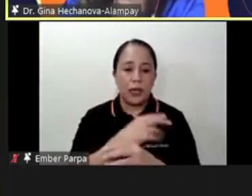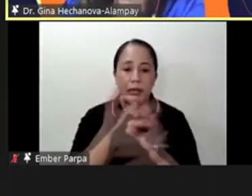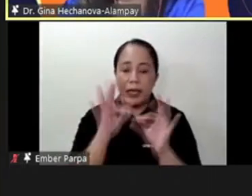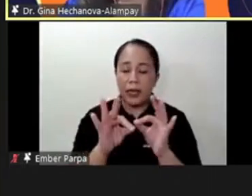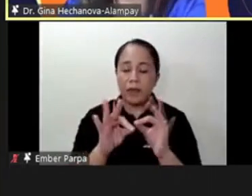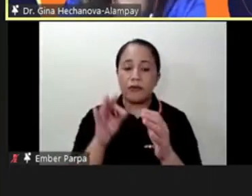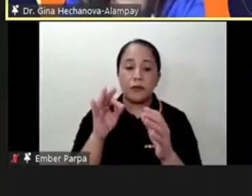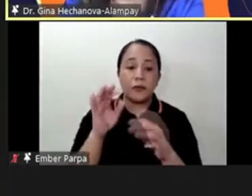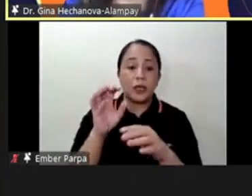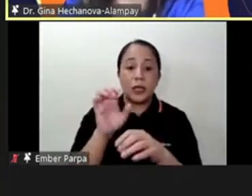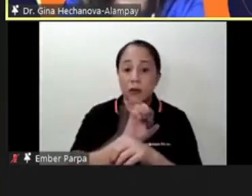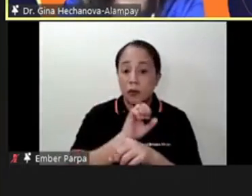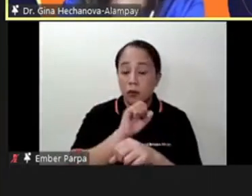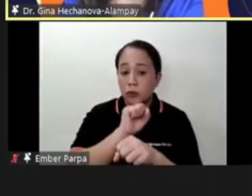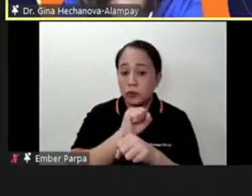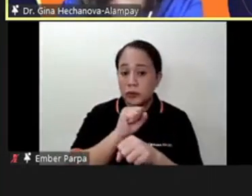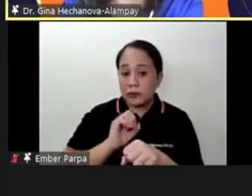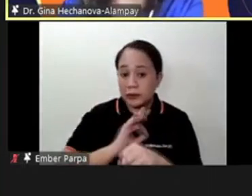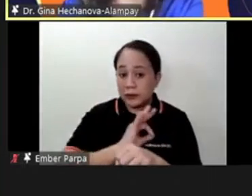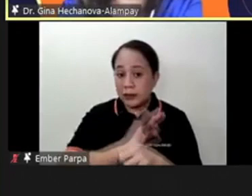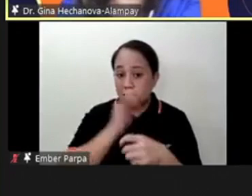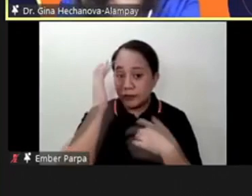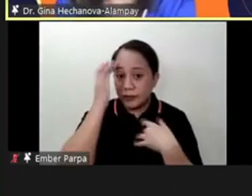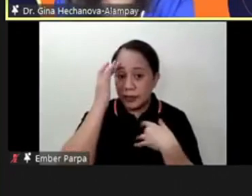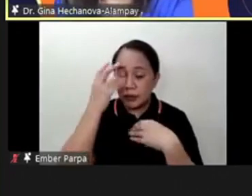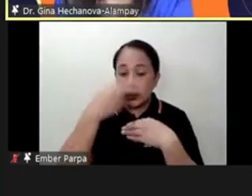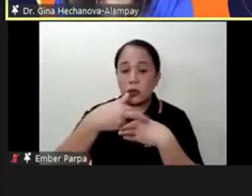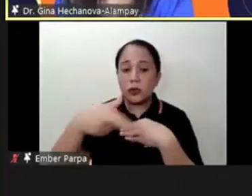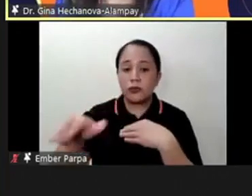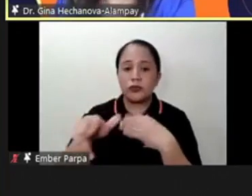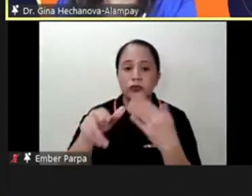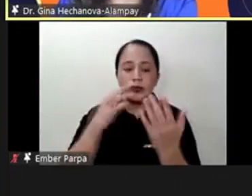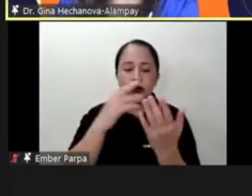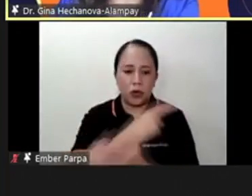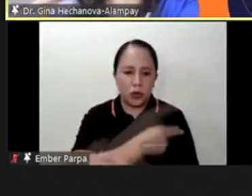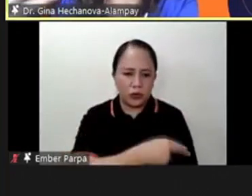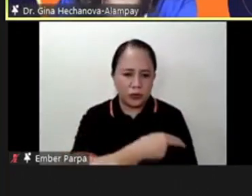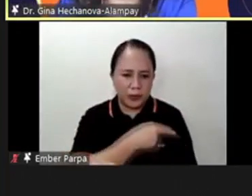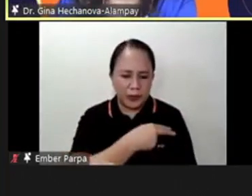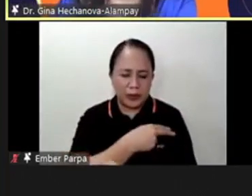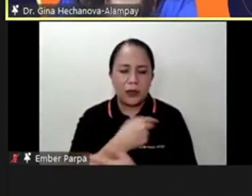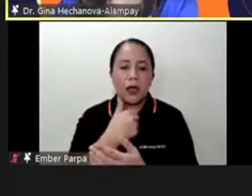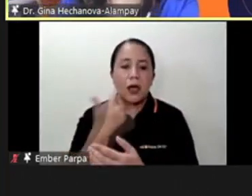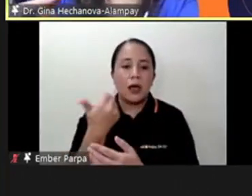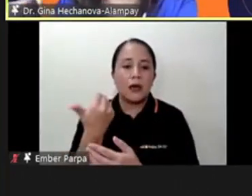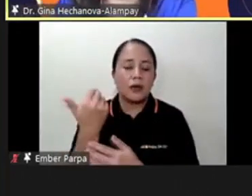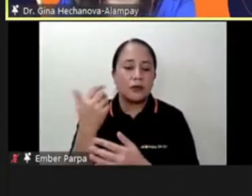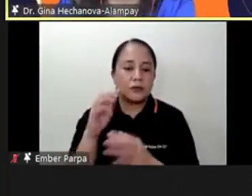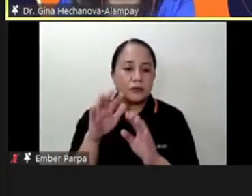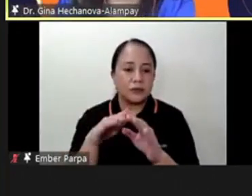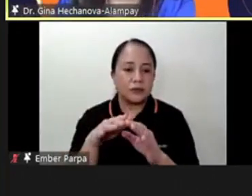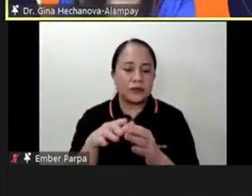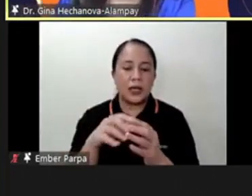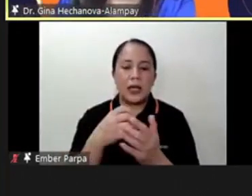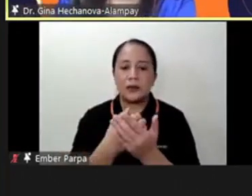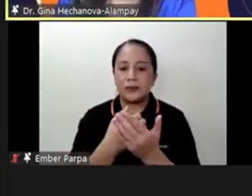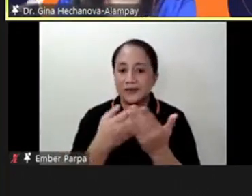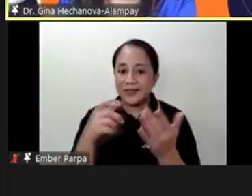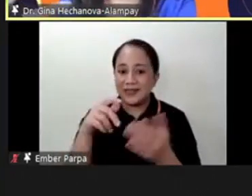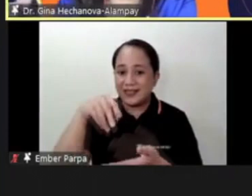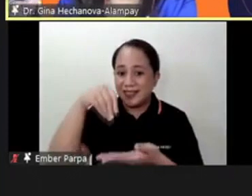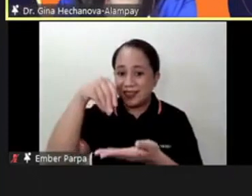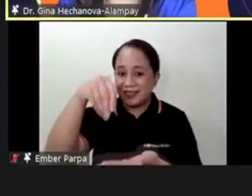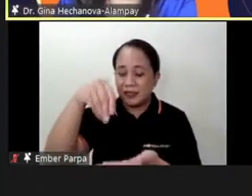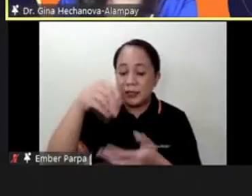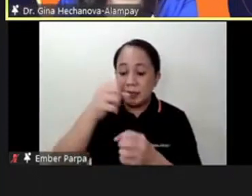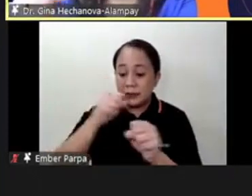sick, they can refer them to these hospitals. Others will have kits, safety equipment,